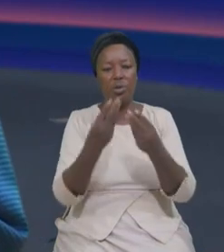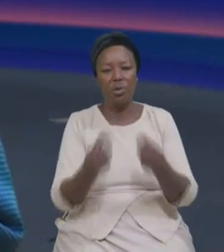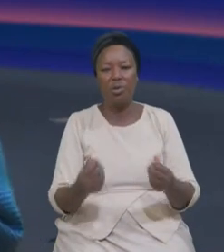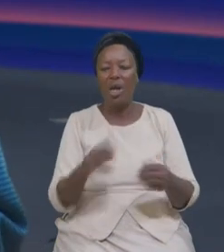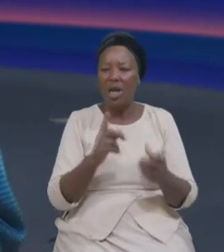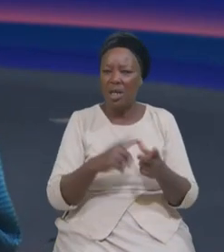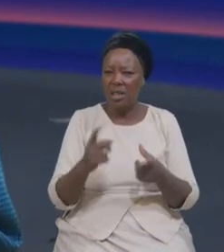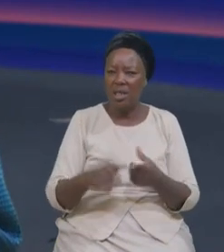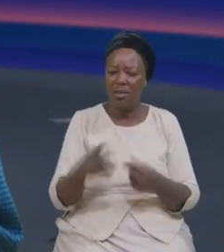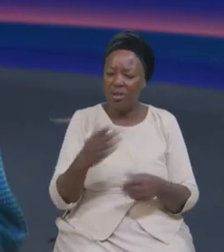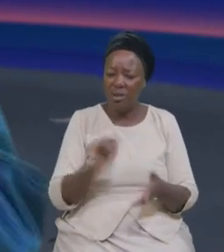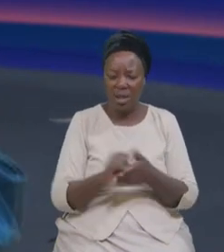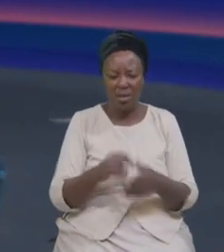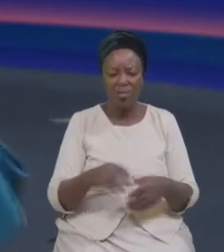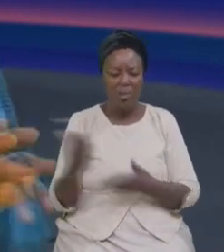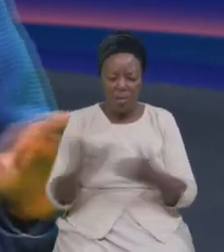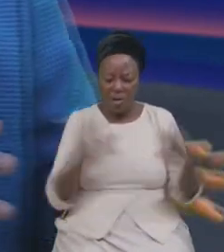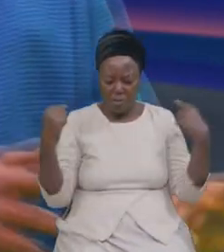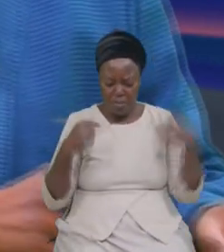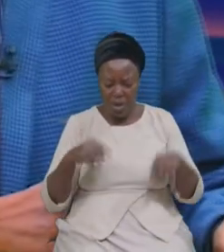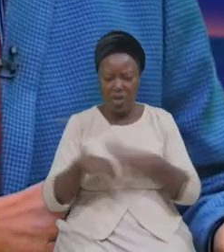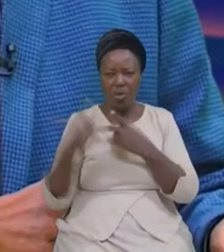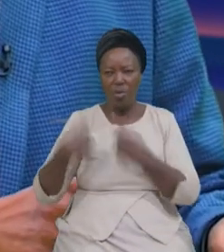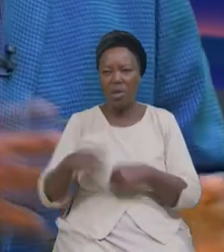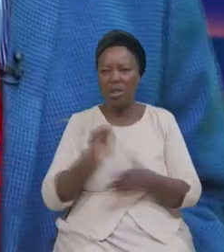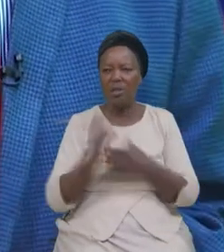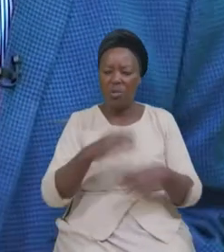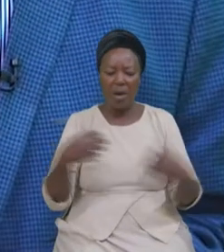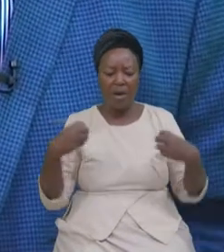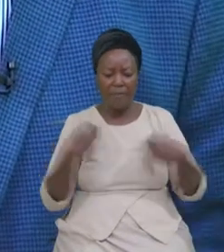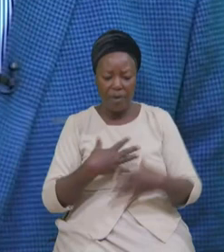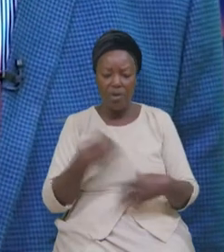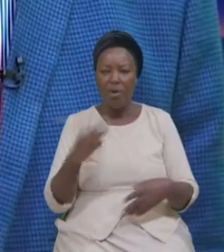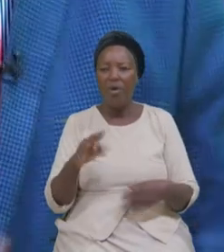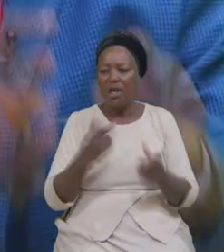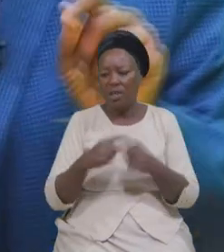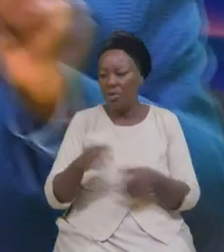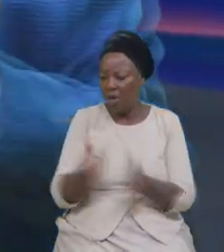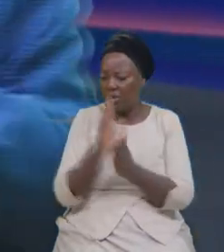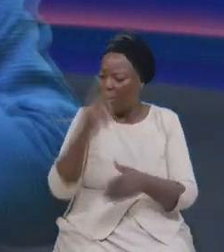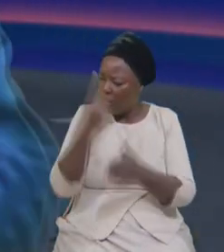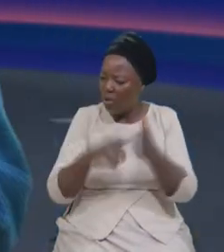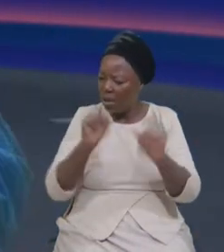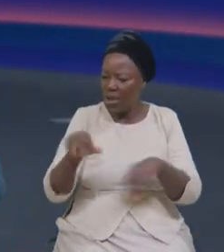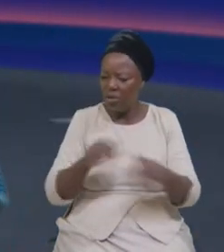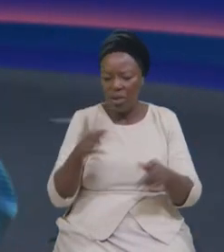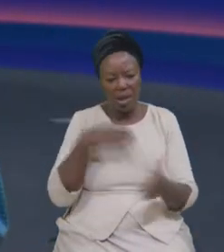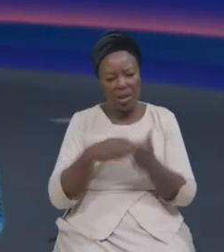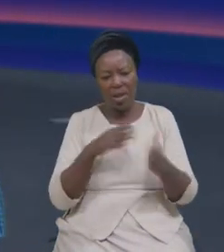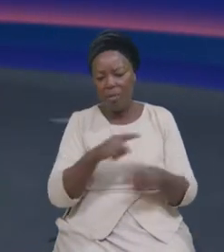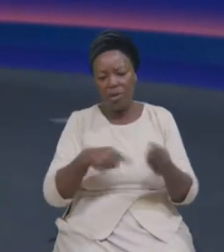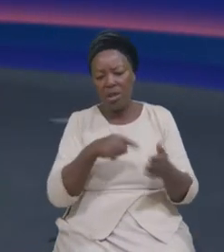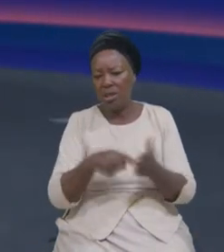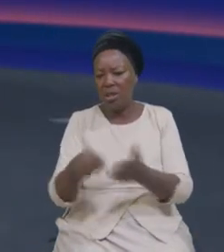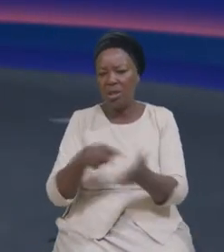your heart, that you panic about, that you say, how am I going to do this? I've never seen this kind of problem. Number one,